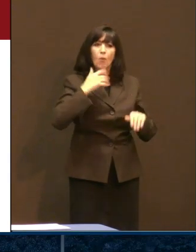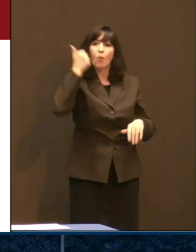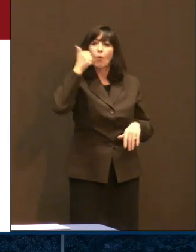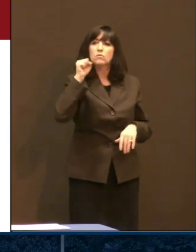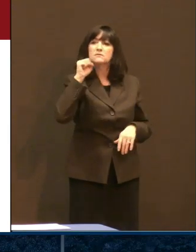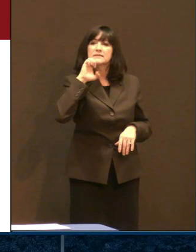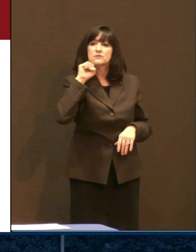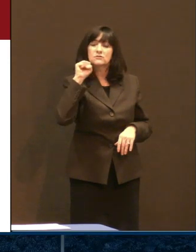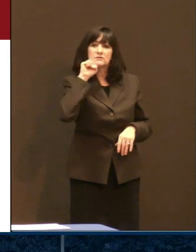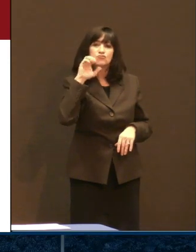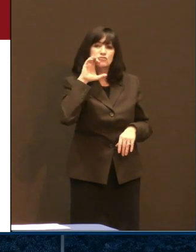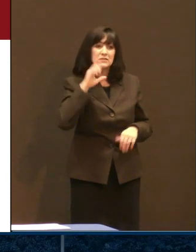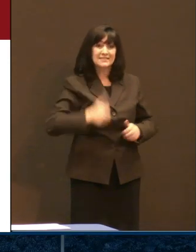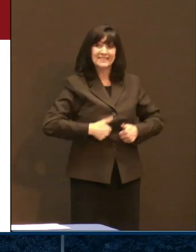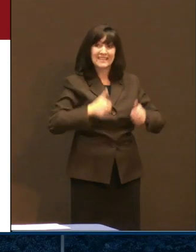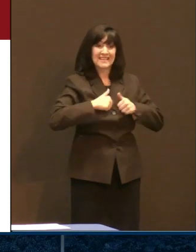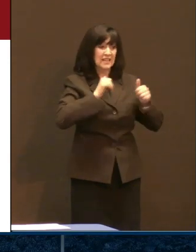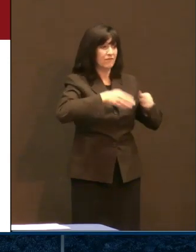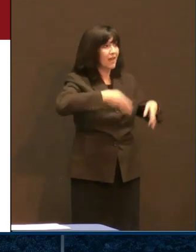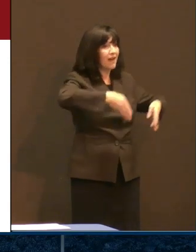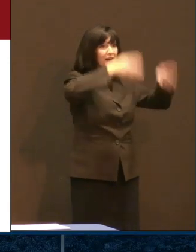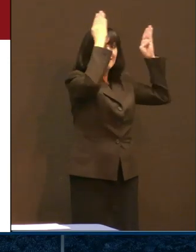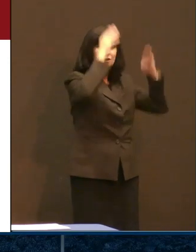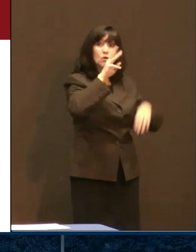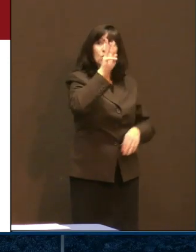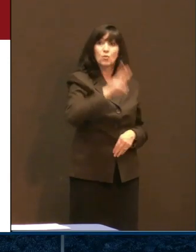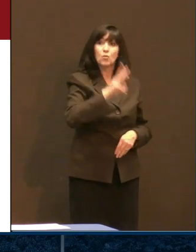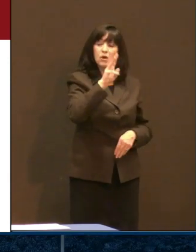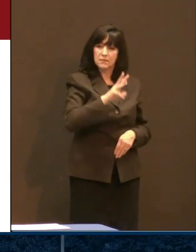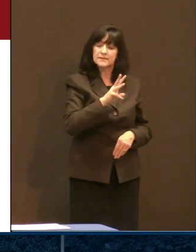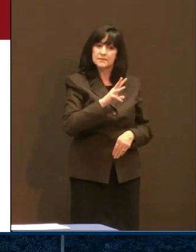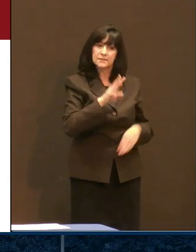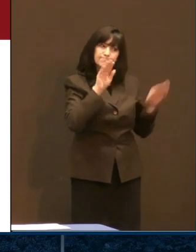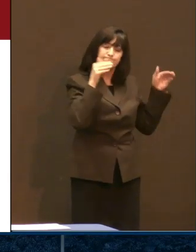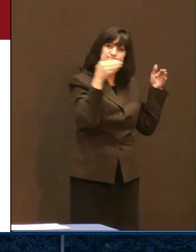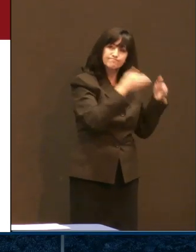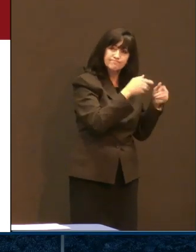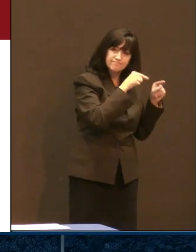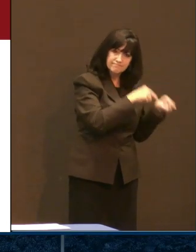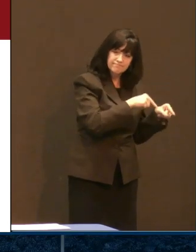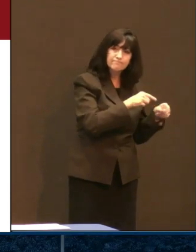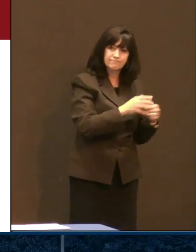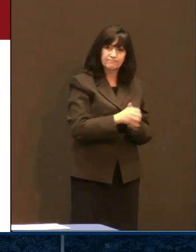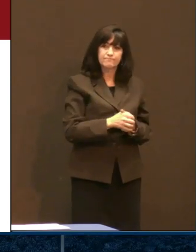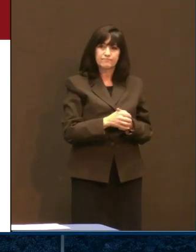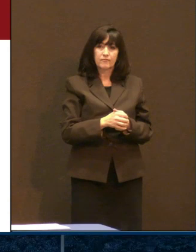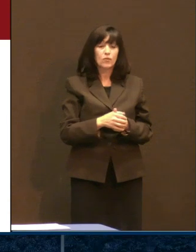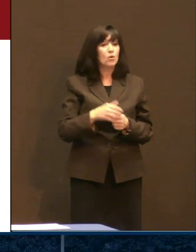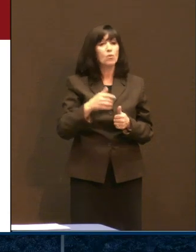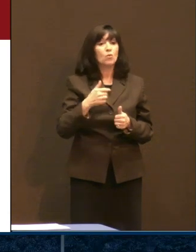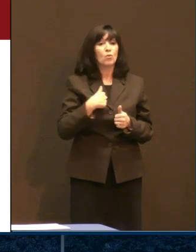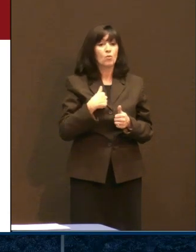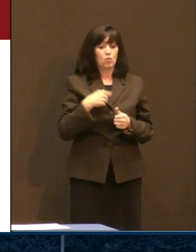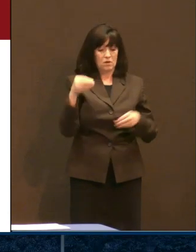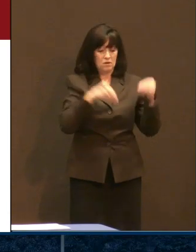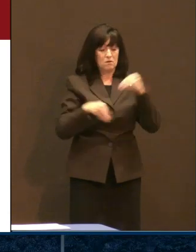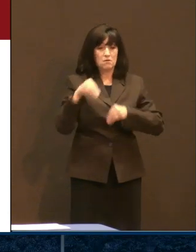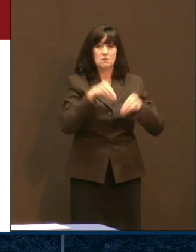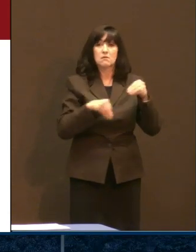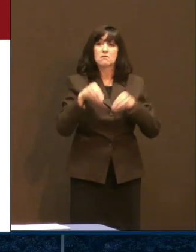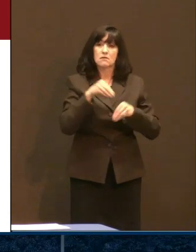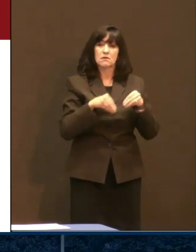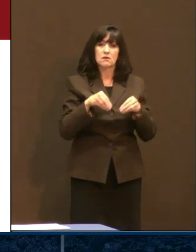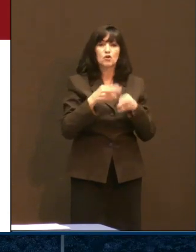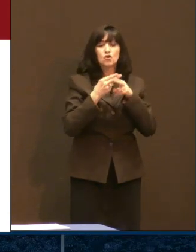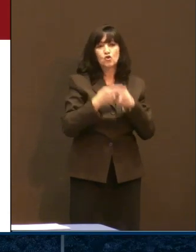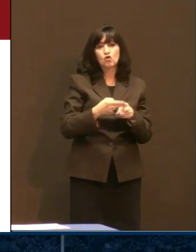great partners throughout the SAL, have manually assembled over 7,500 care kits that are in process of being distributed